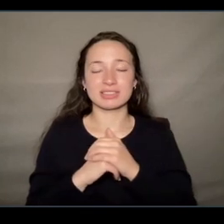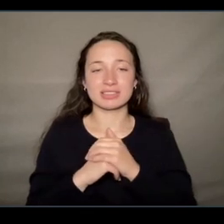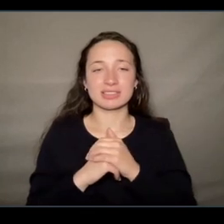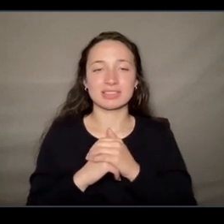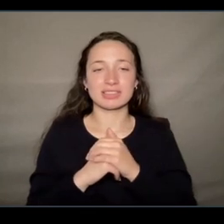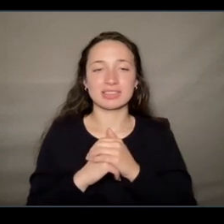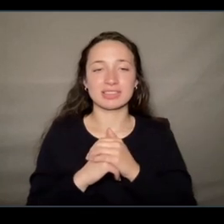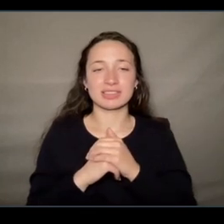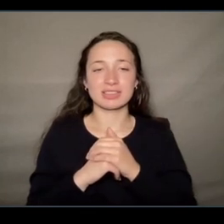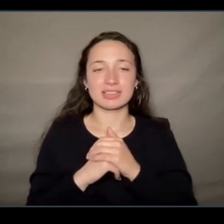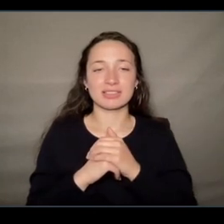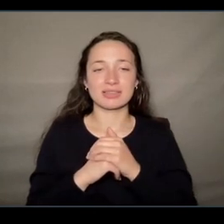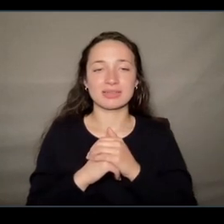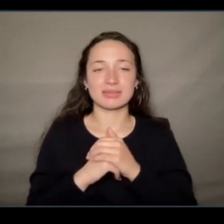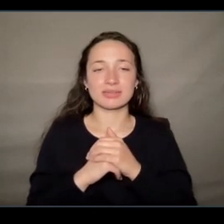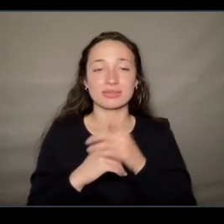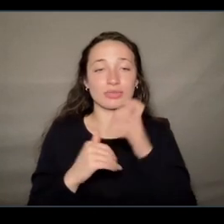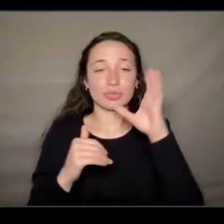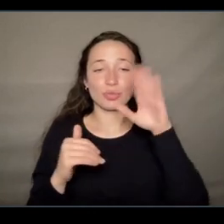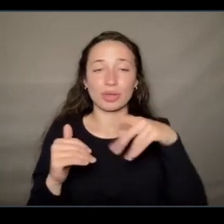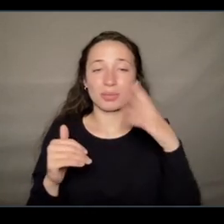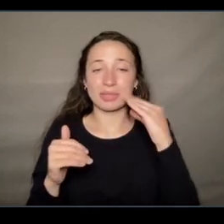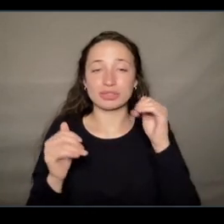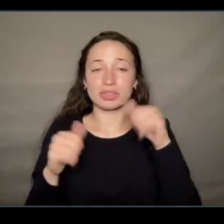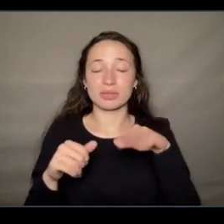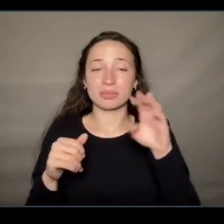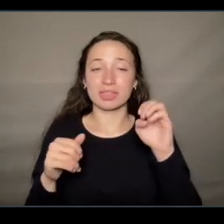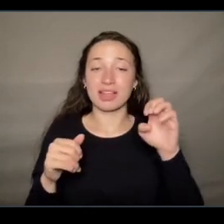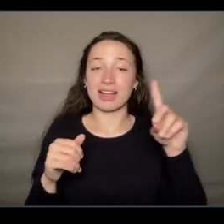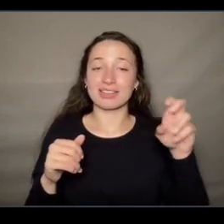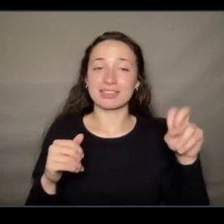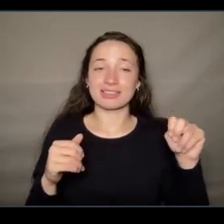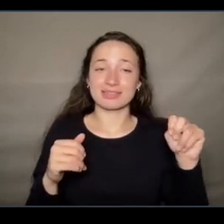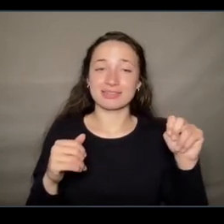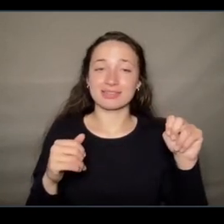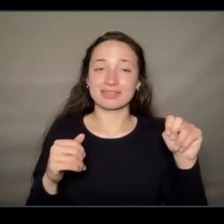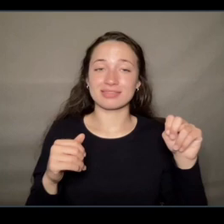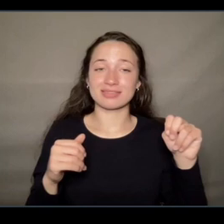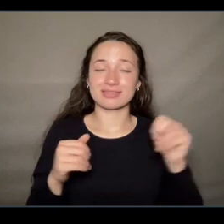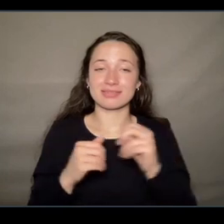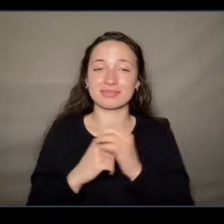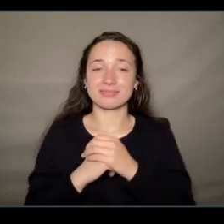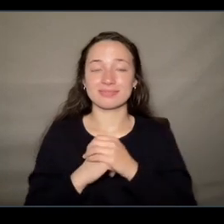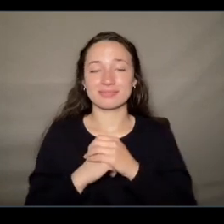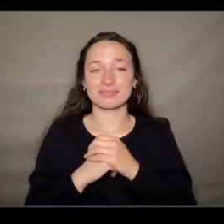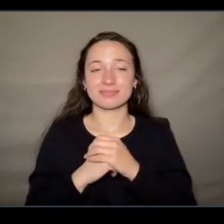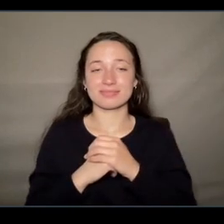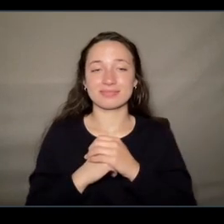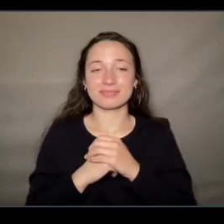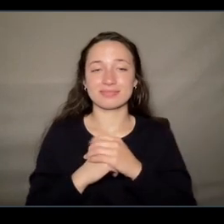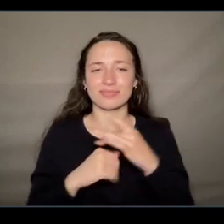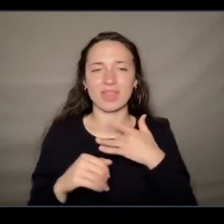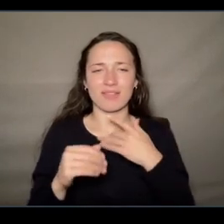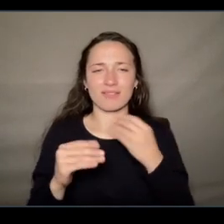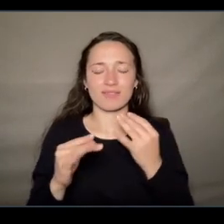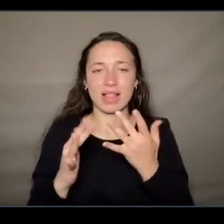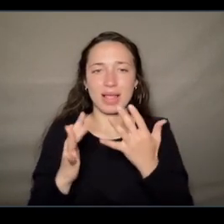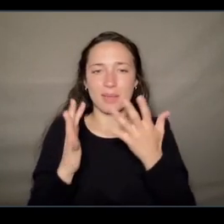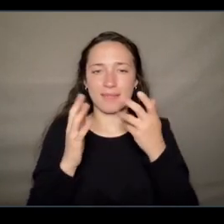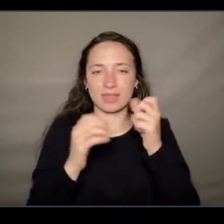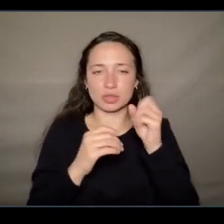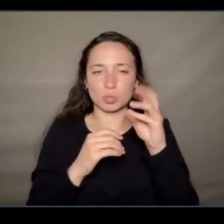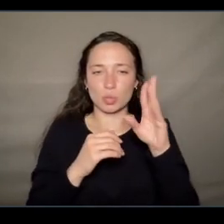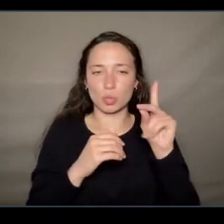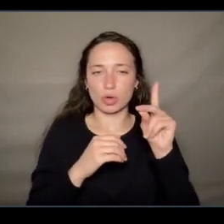trees. Who knew a peach could be eaten? I felt the flame